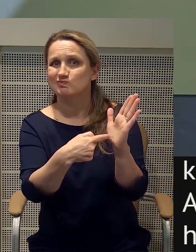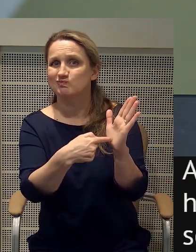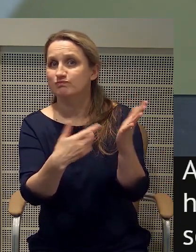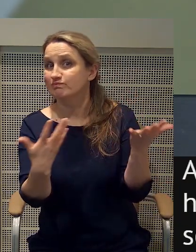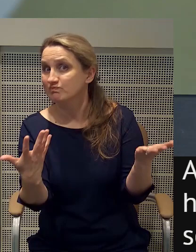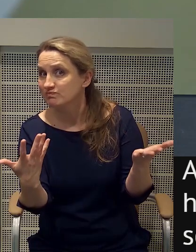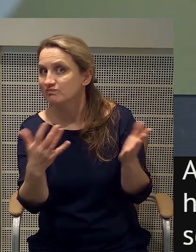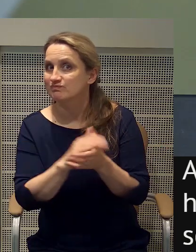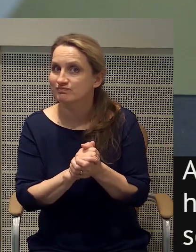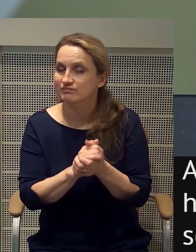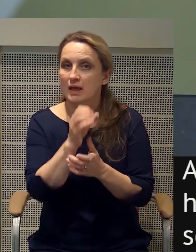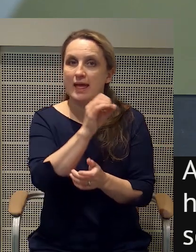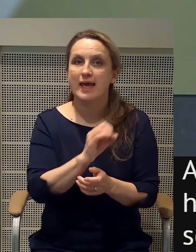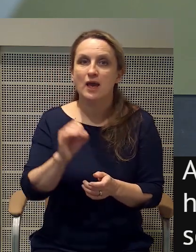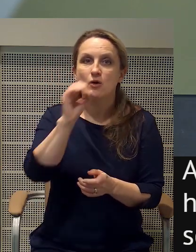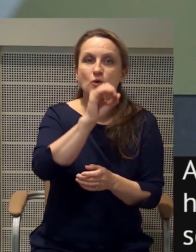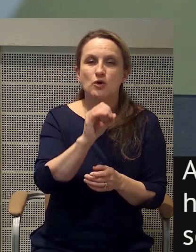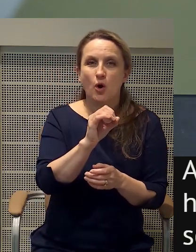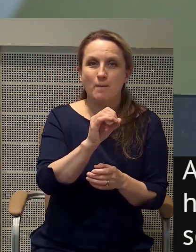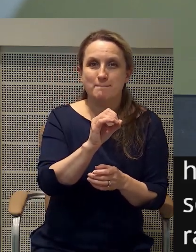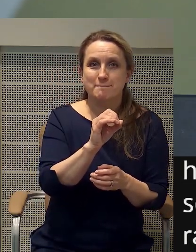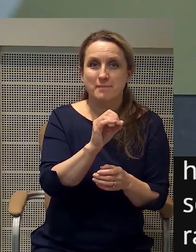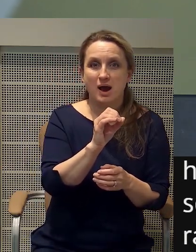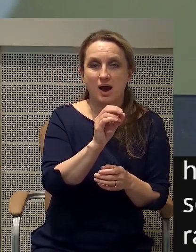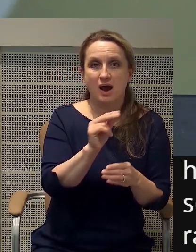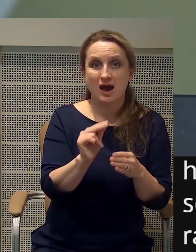referrals to our legislation